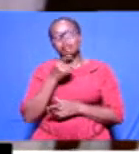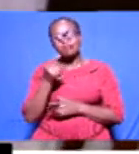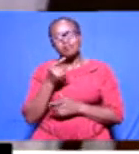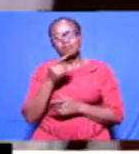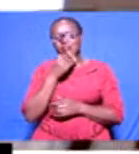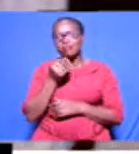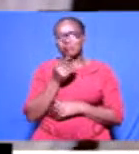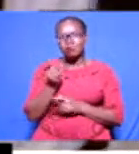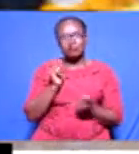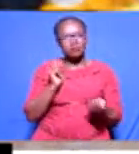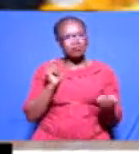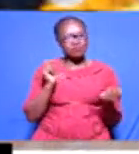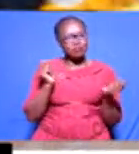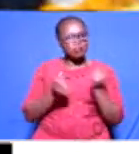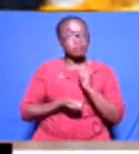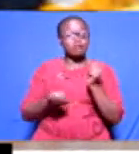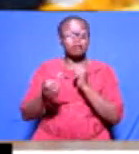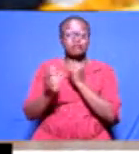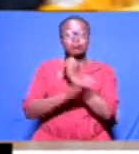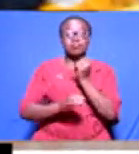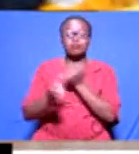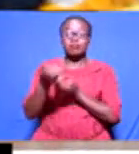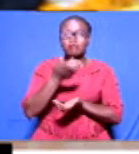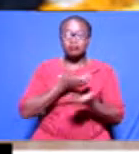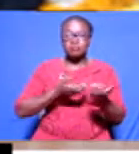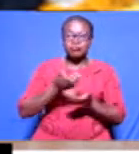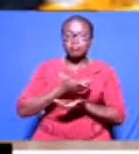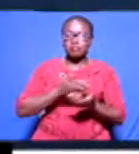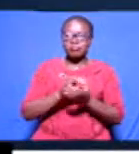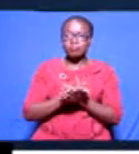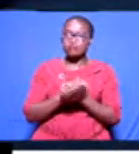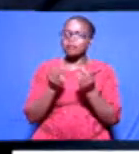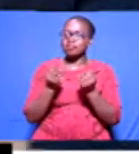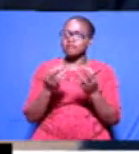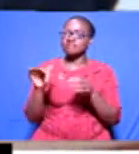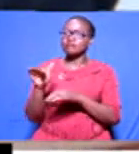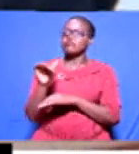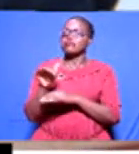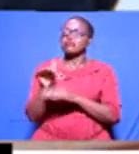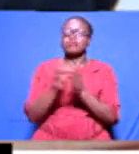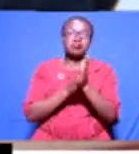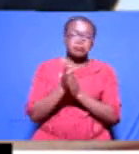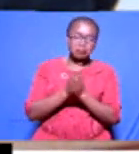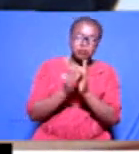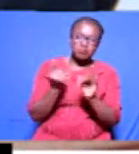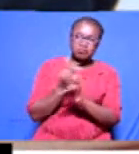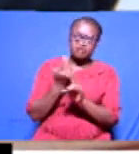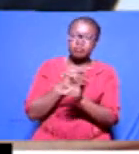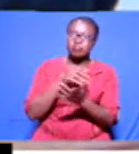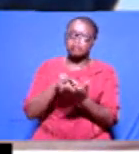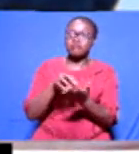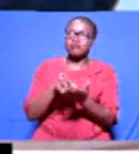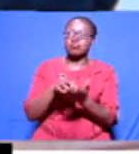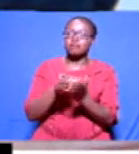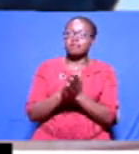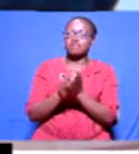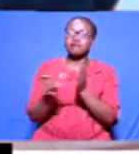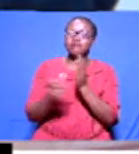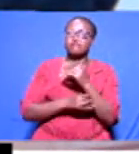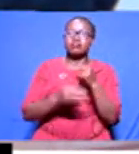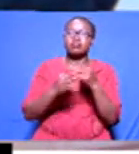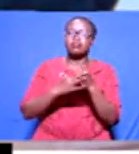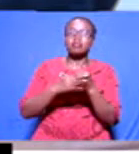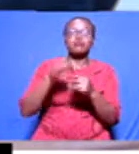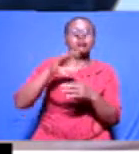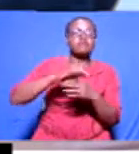turned around the country's economy, with many urging aspirants eyeing different positions in the August polls to